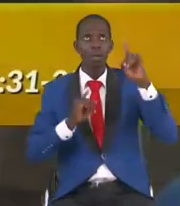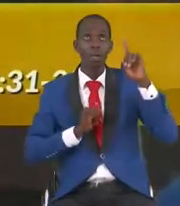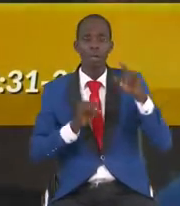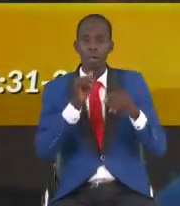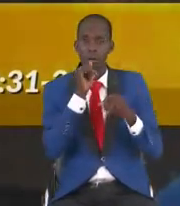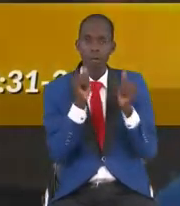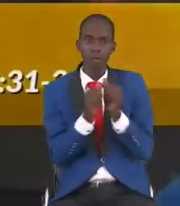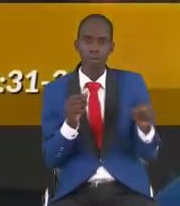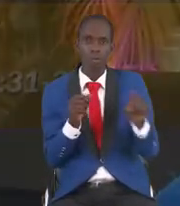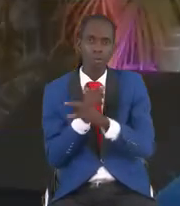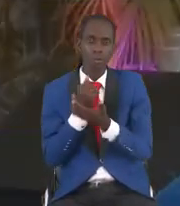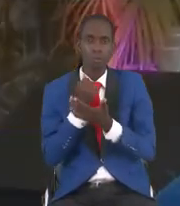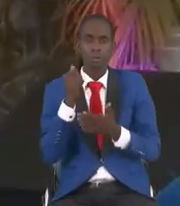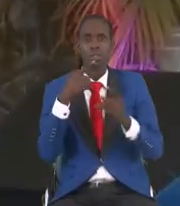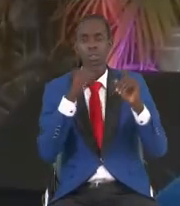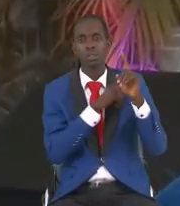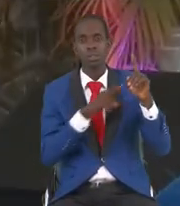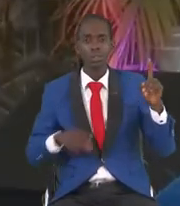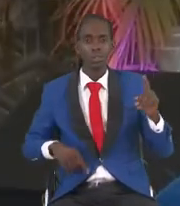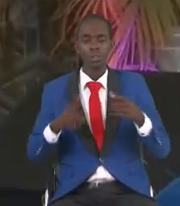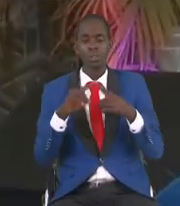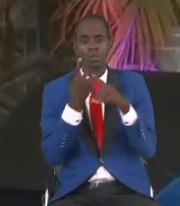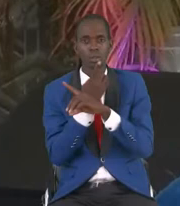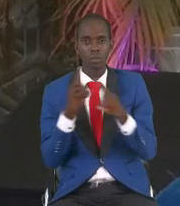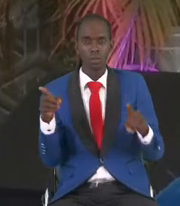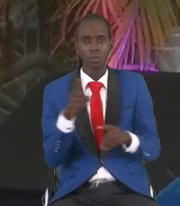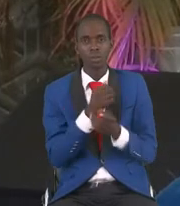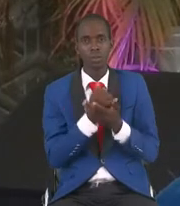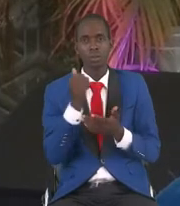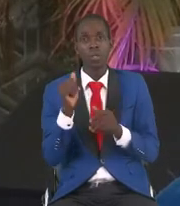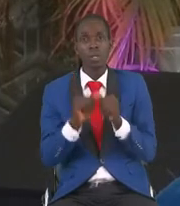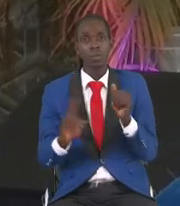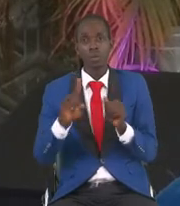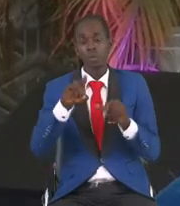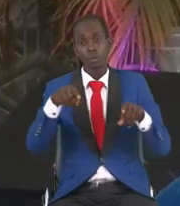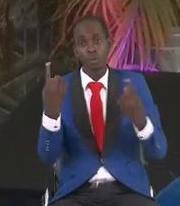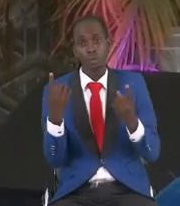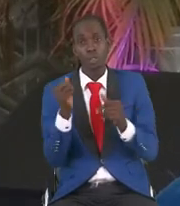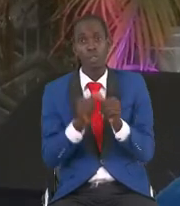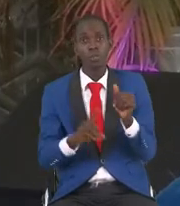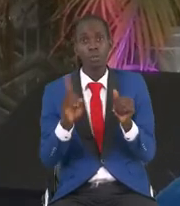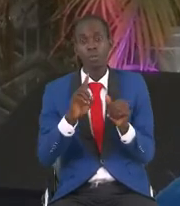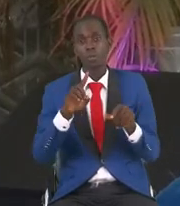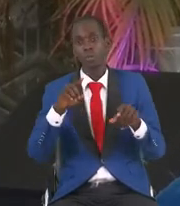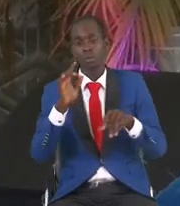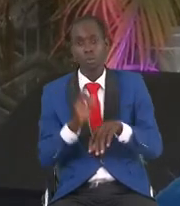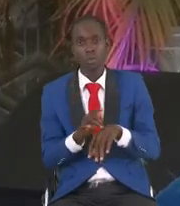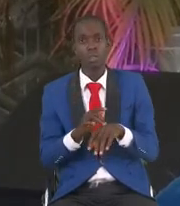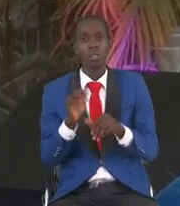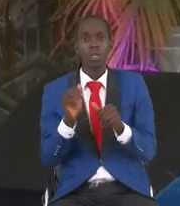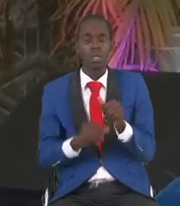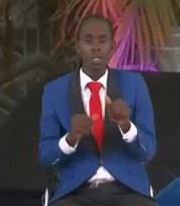thee, says the Lord, to deliver thee. Everywhere you go, everyone you touch, any